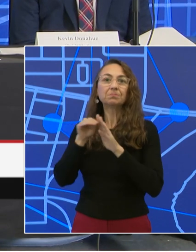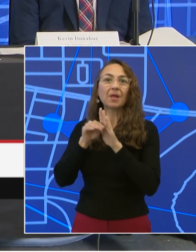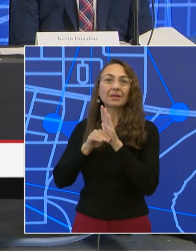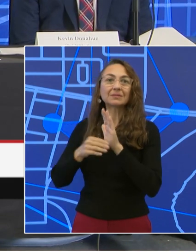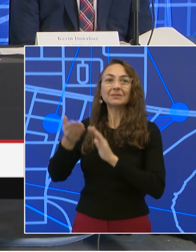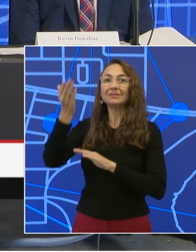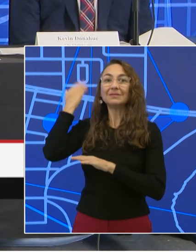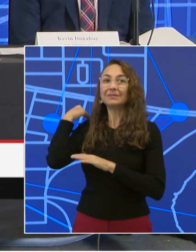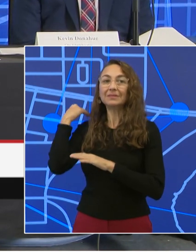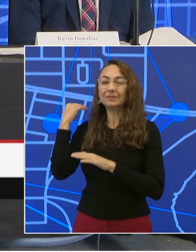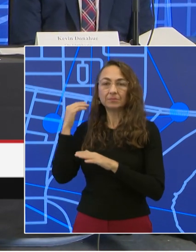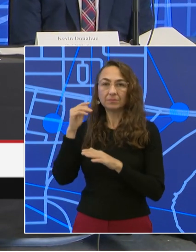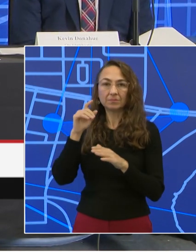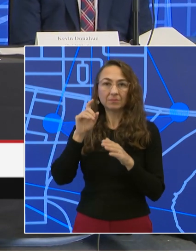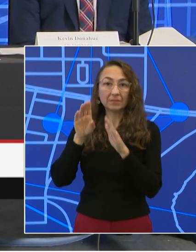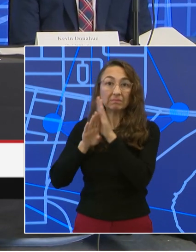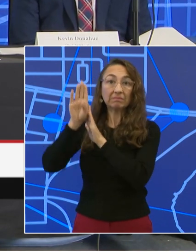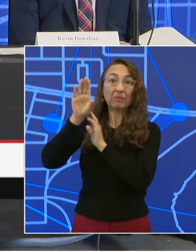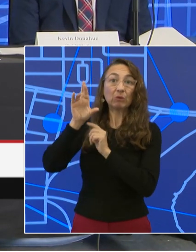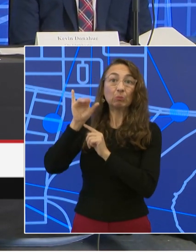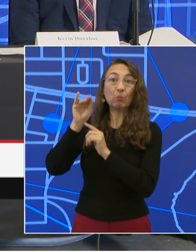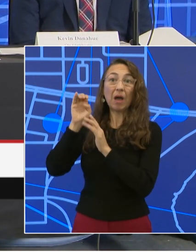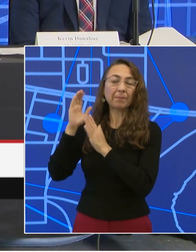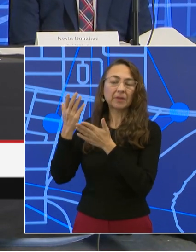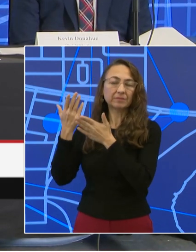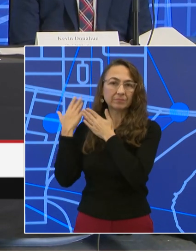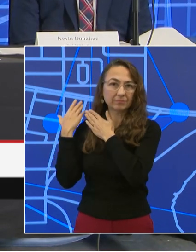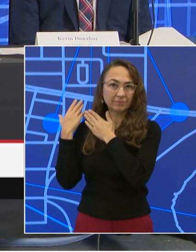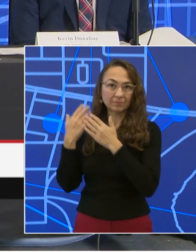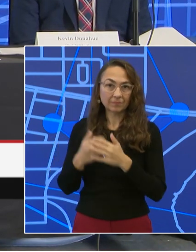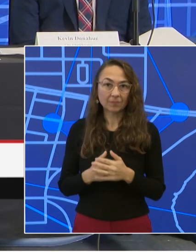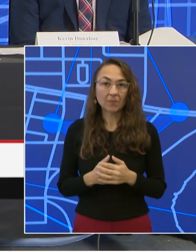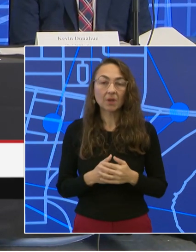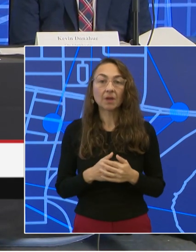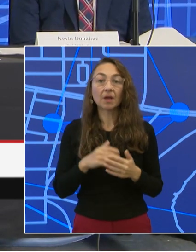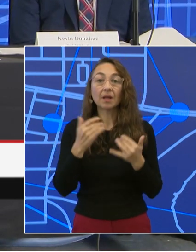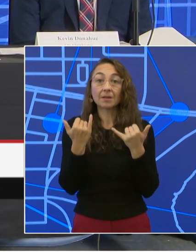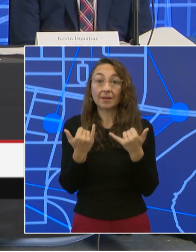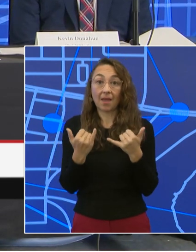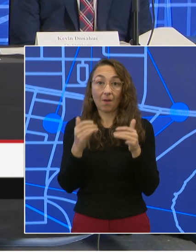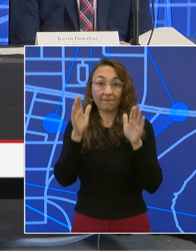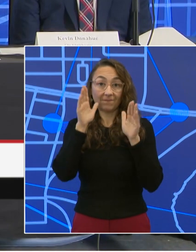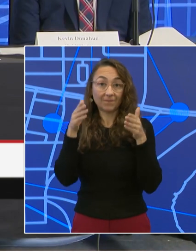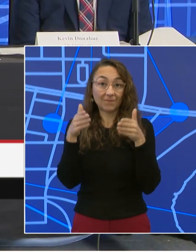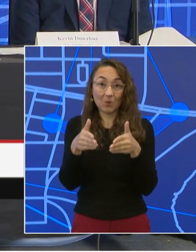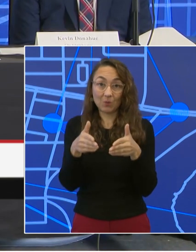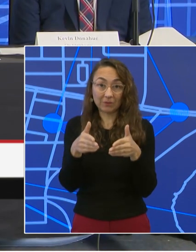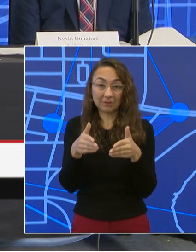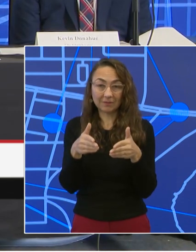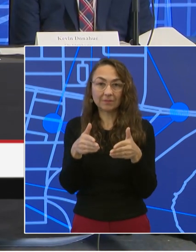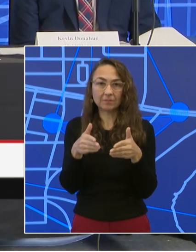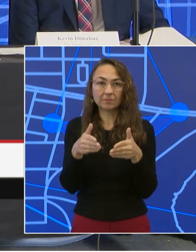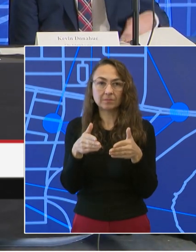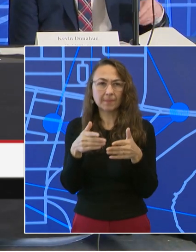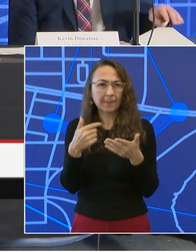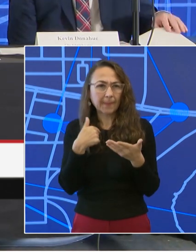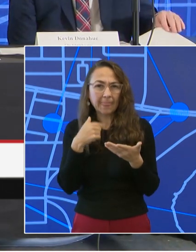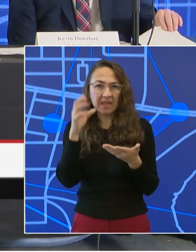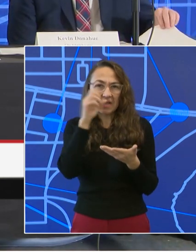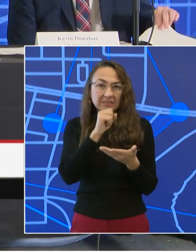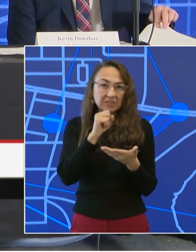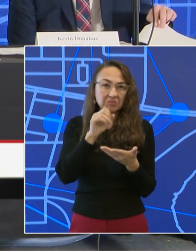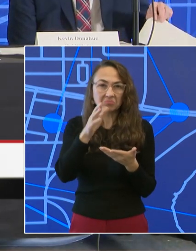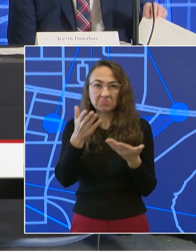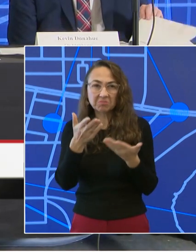So I want to turn now to talk a little bit, as we were, I guess, maybe a year and a half ago,